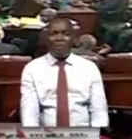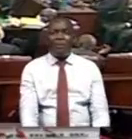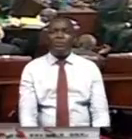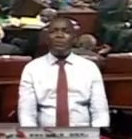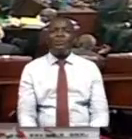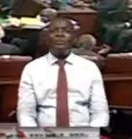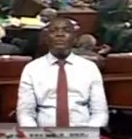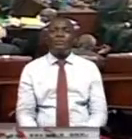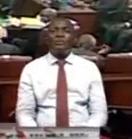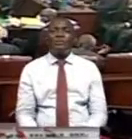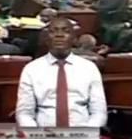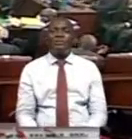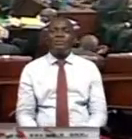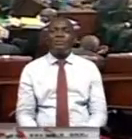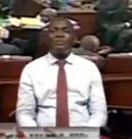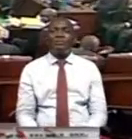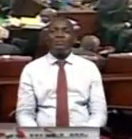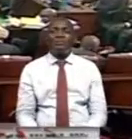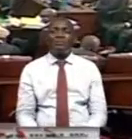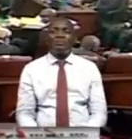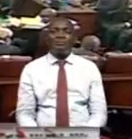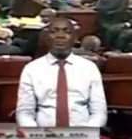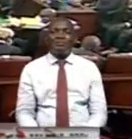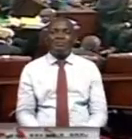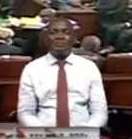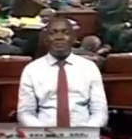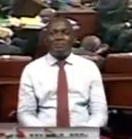address, please.